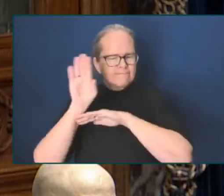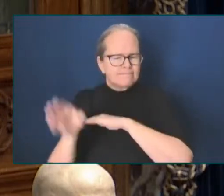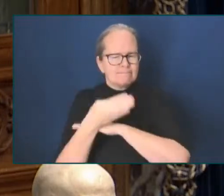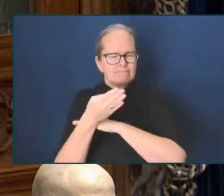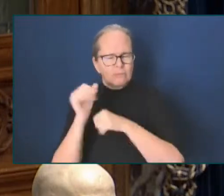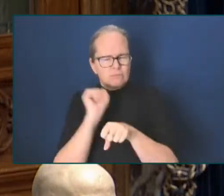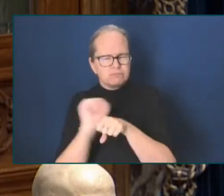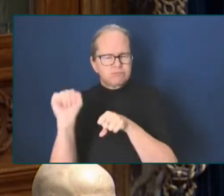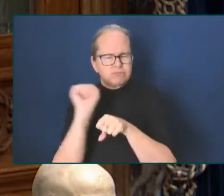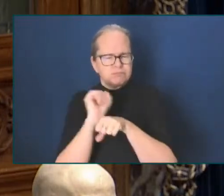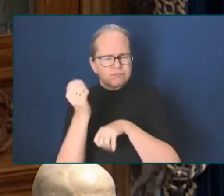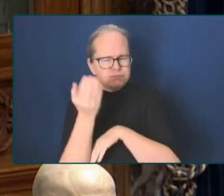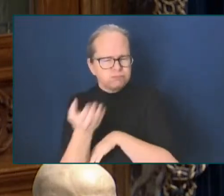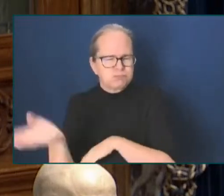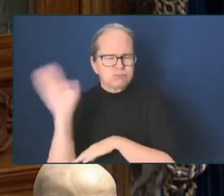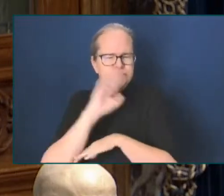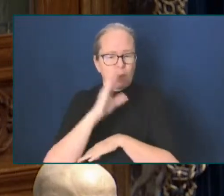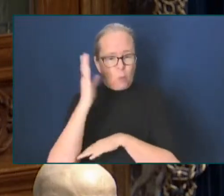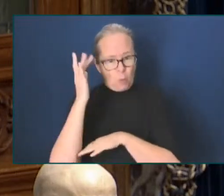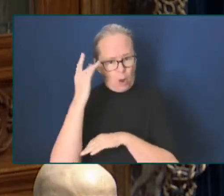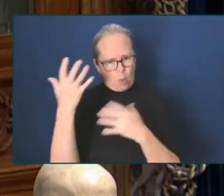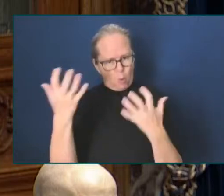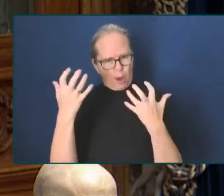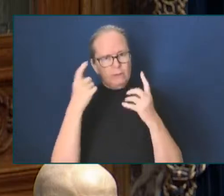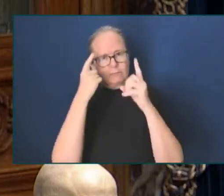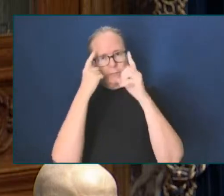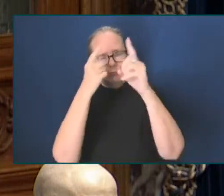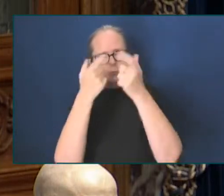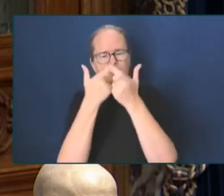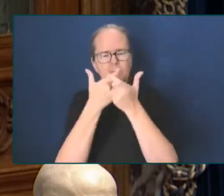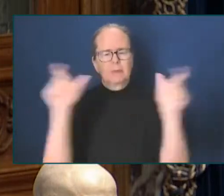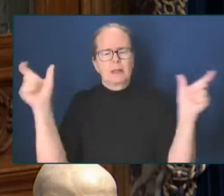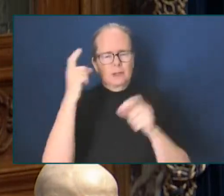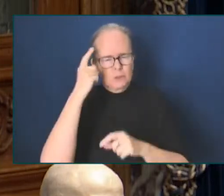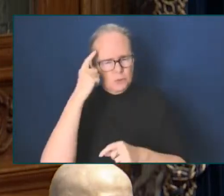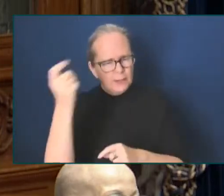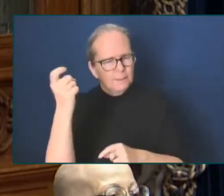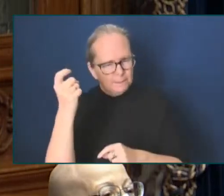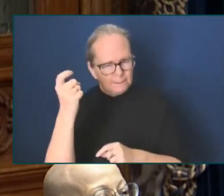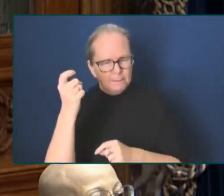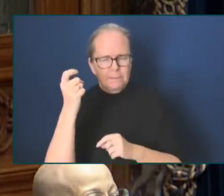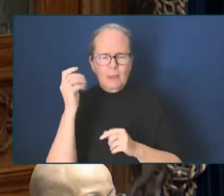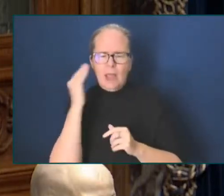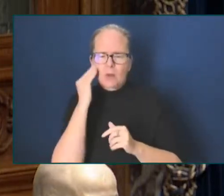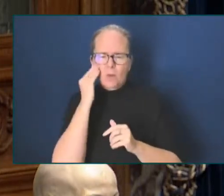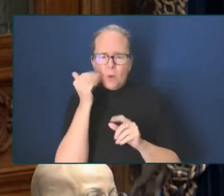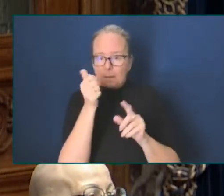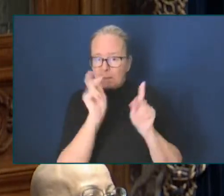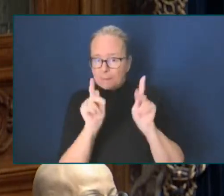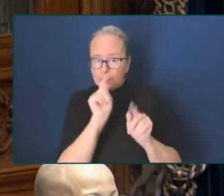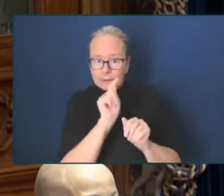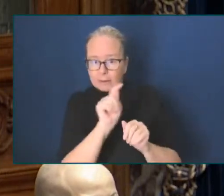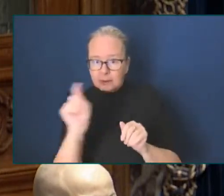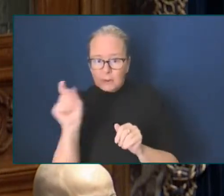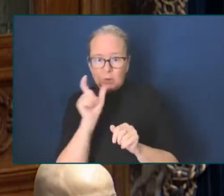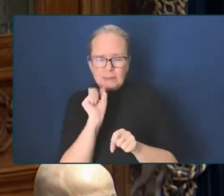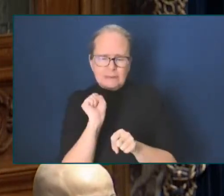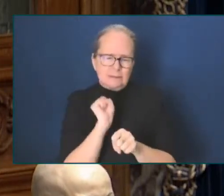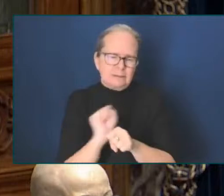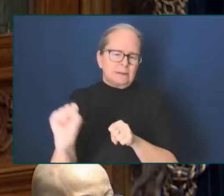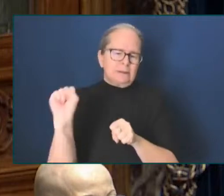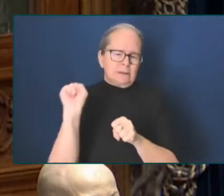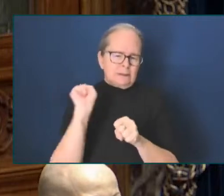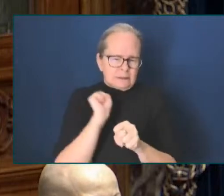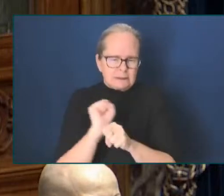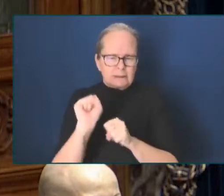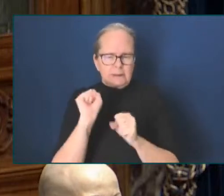of the organizations and the people who inspire us to dream big, who make us believe that anything is possible, that we can